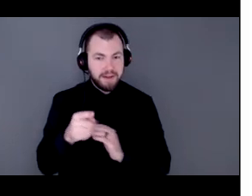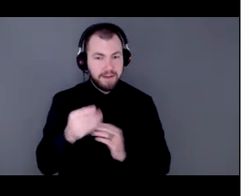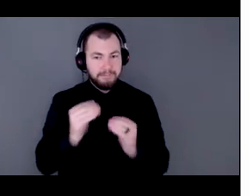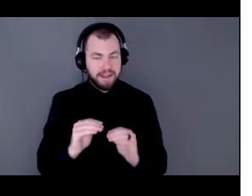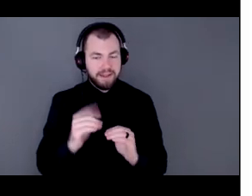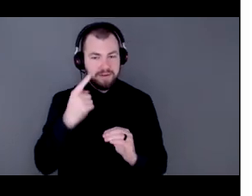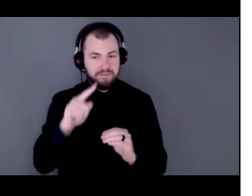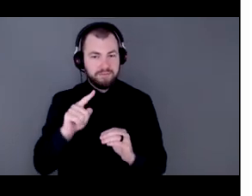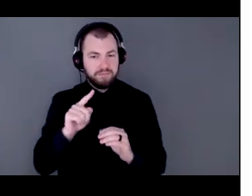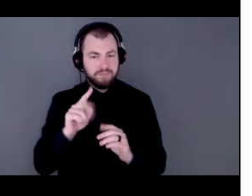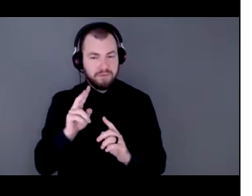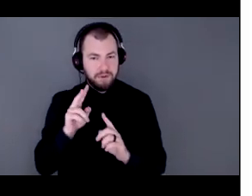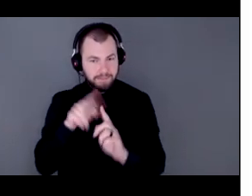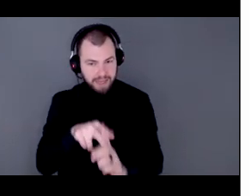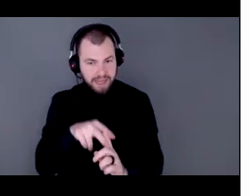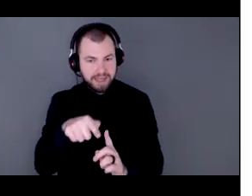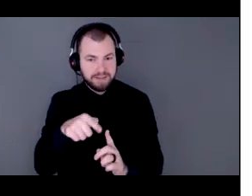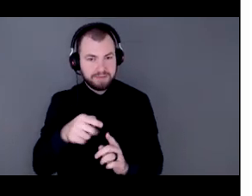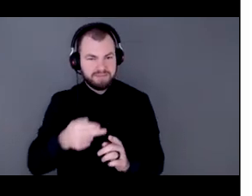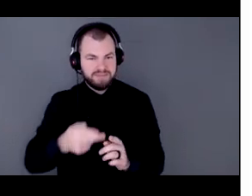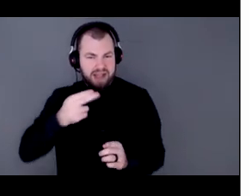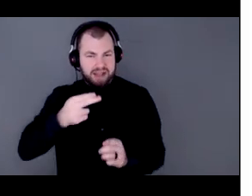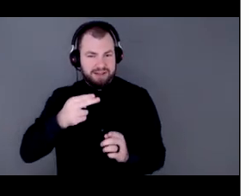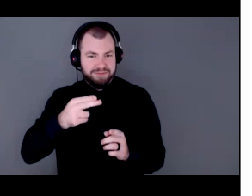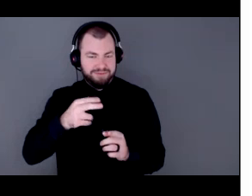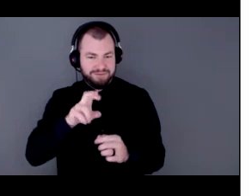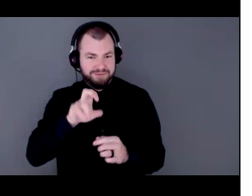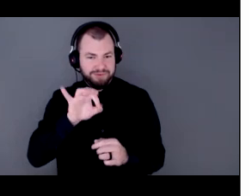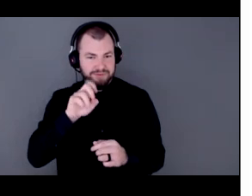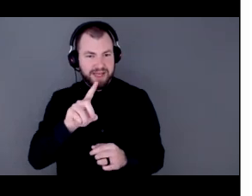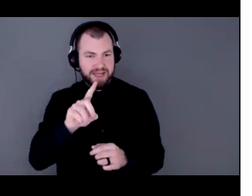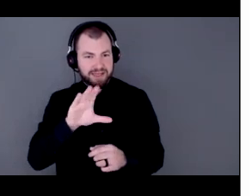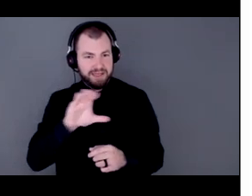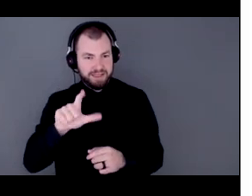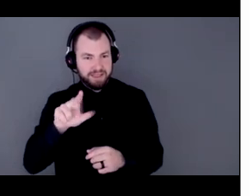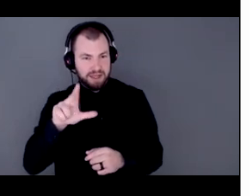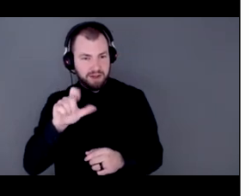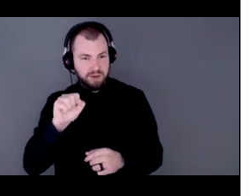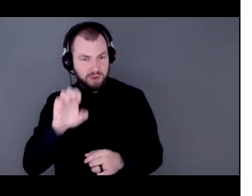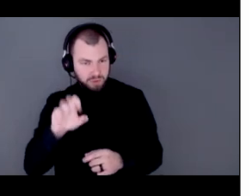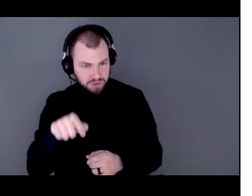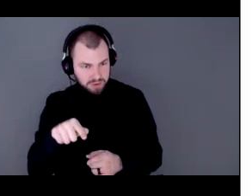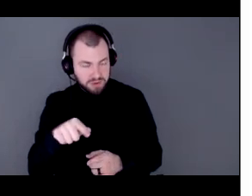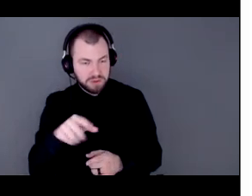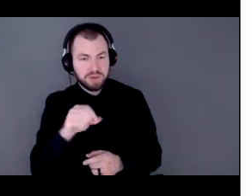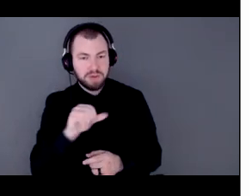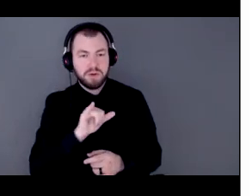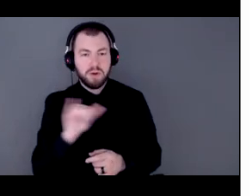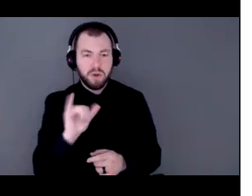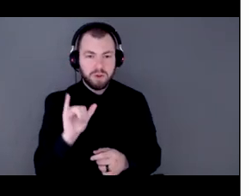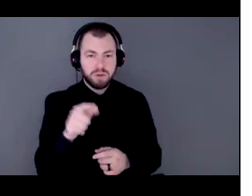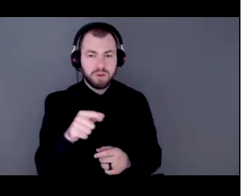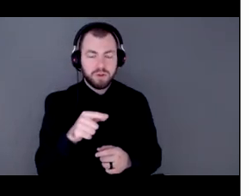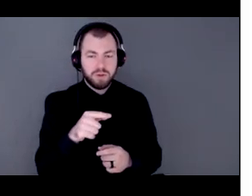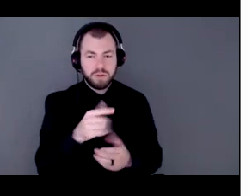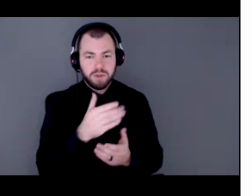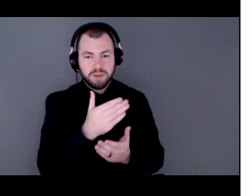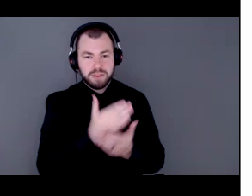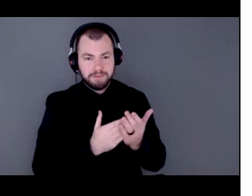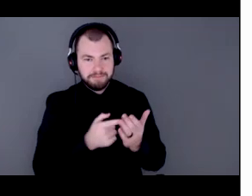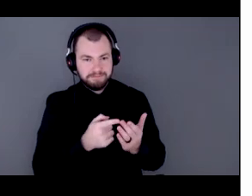this highly refined cellulose onto paper at high speed. And also we have been developing some seaweed-based